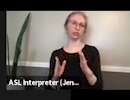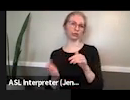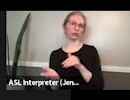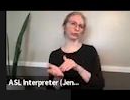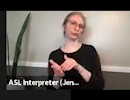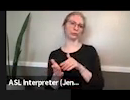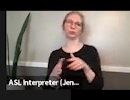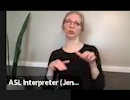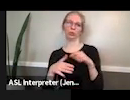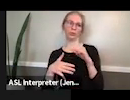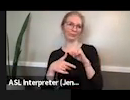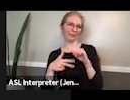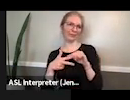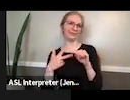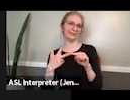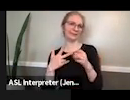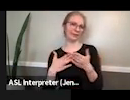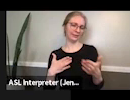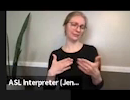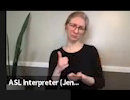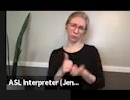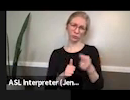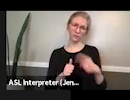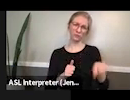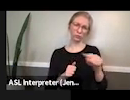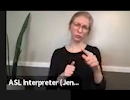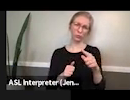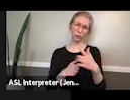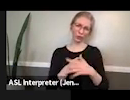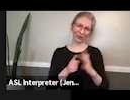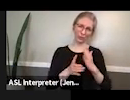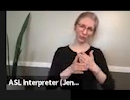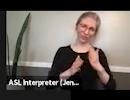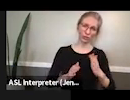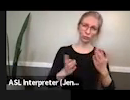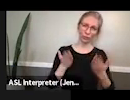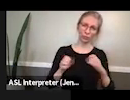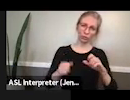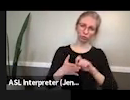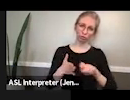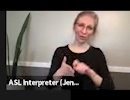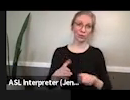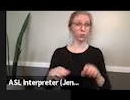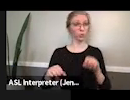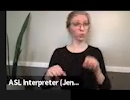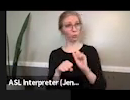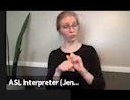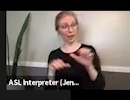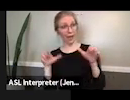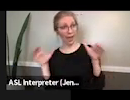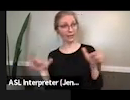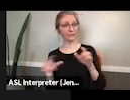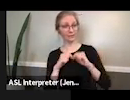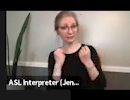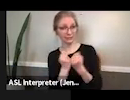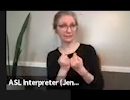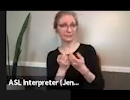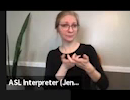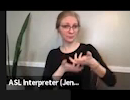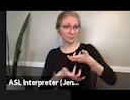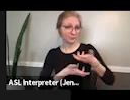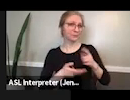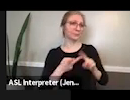I'm guessing most of you early interventionists could write. Work actively as a team, get information from the